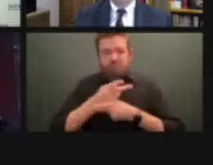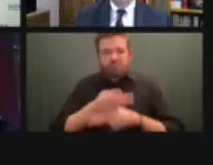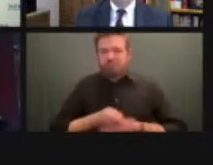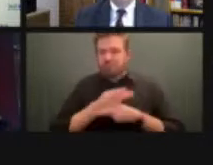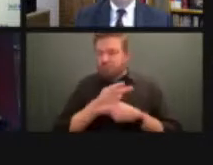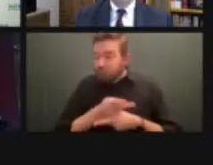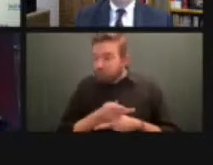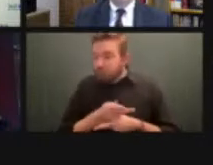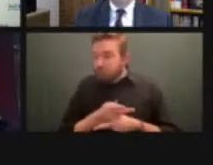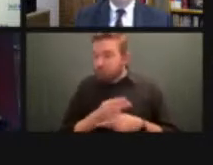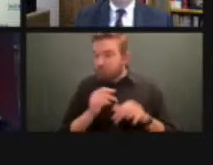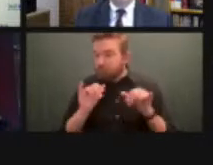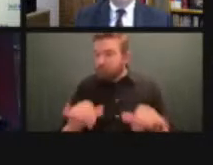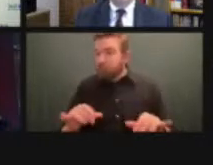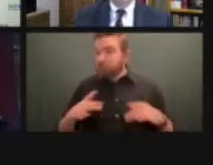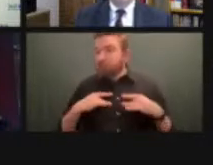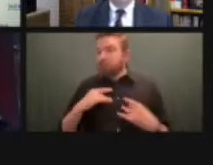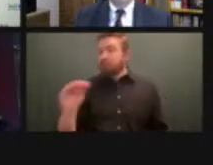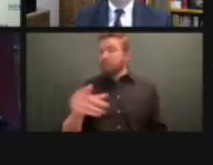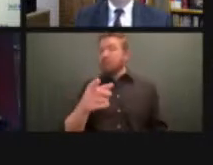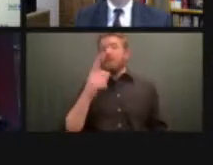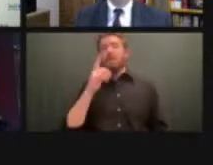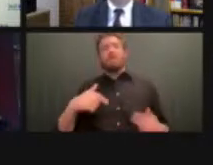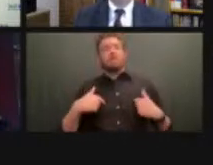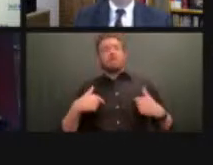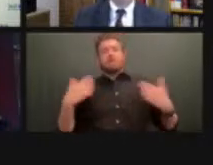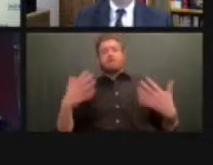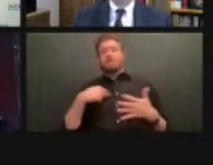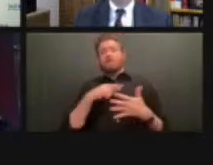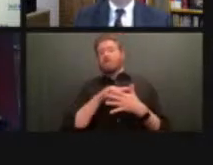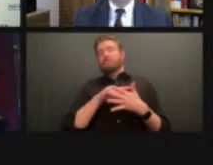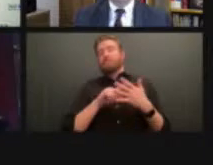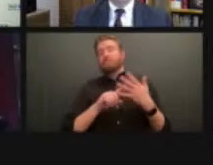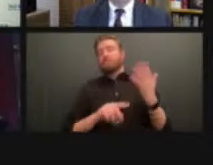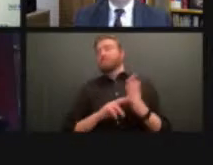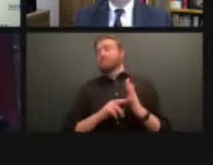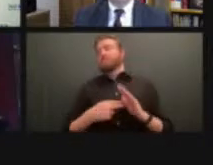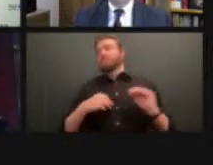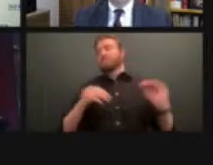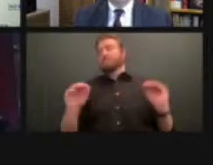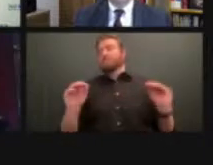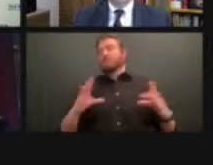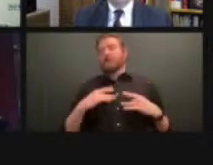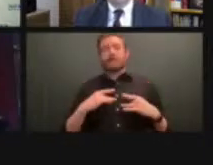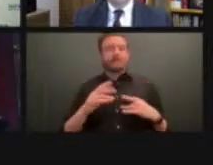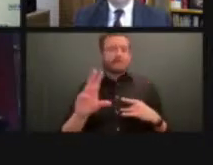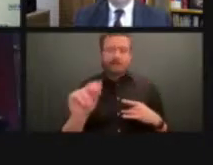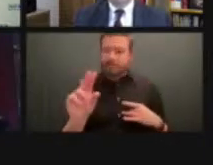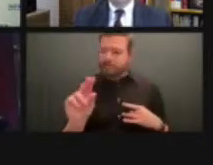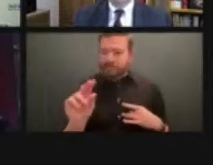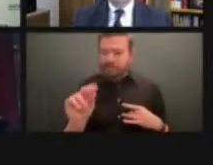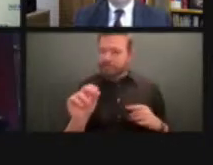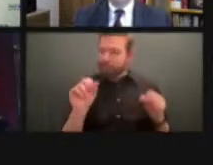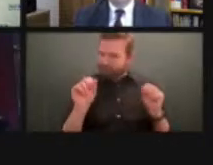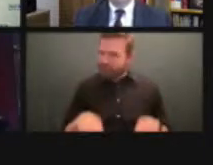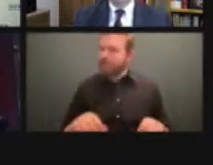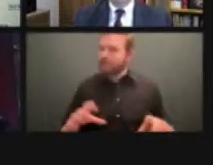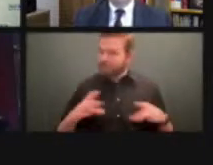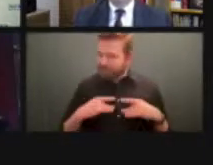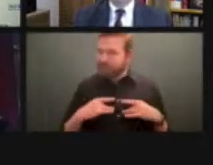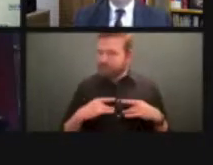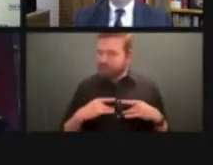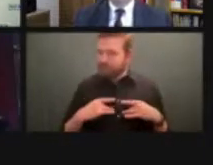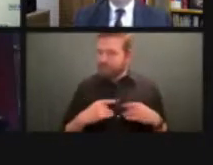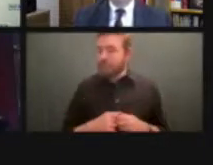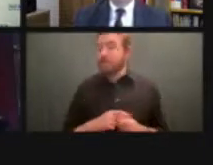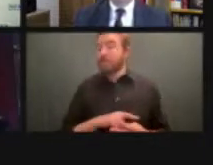easily you can get infected from this thing. But the other lesson, as I sit here and please God, this continues to be the case, she had no clue that she had